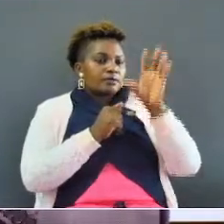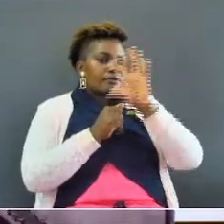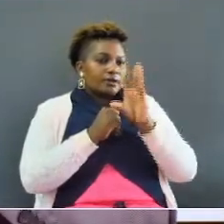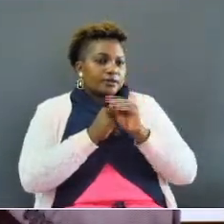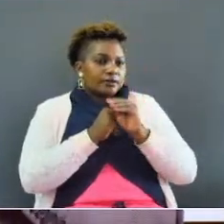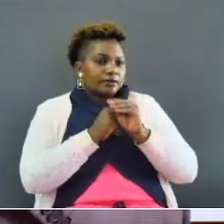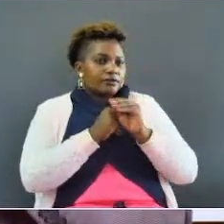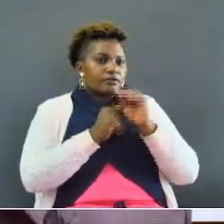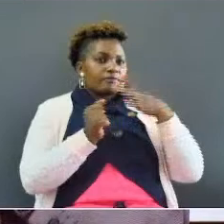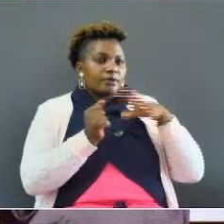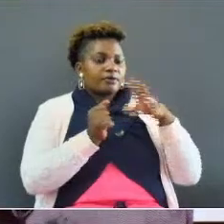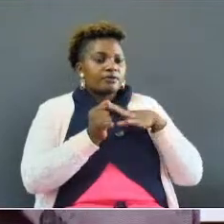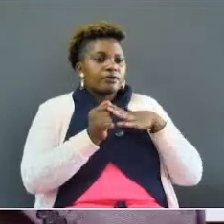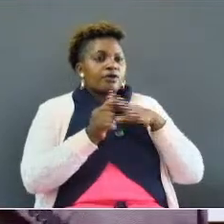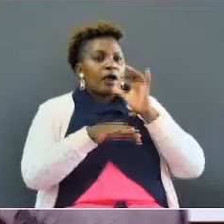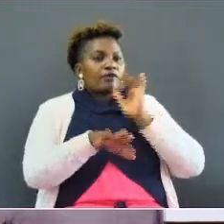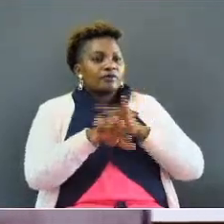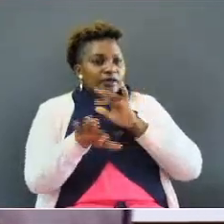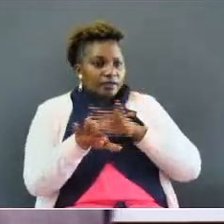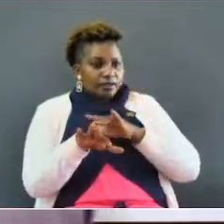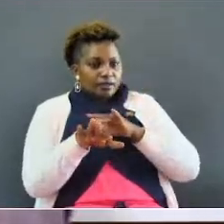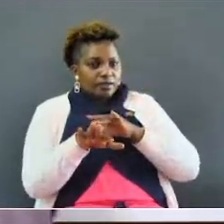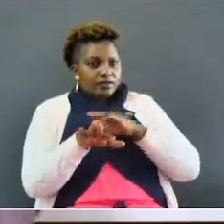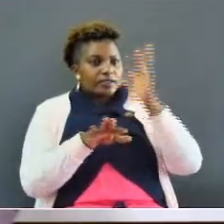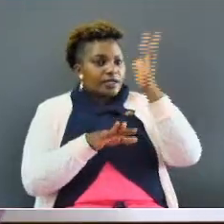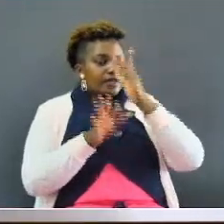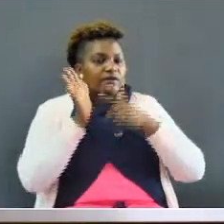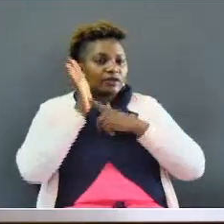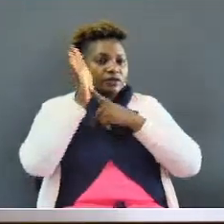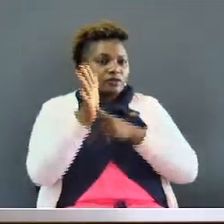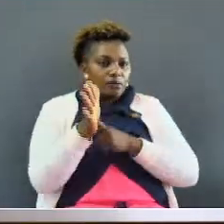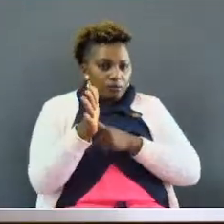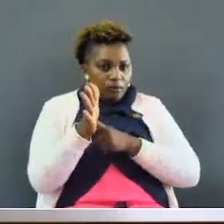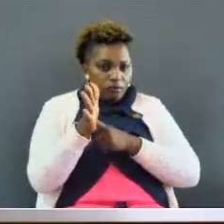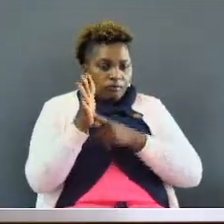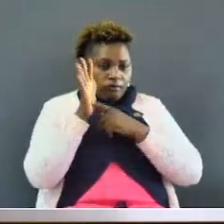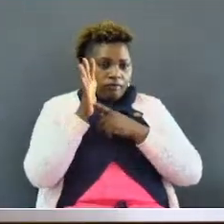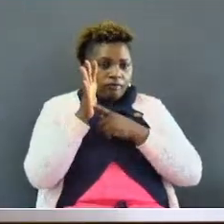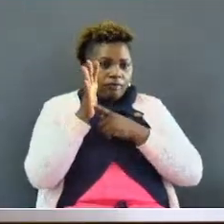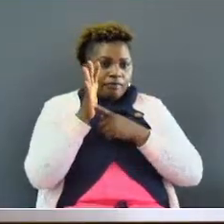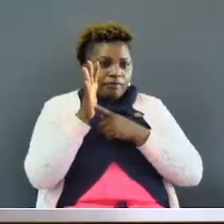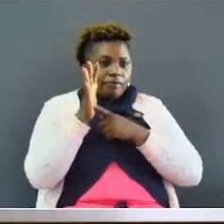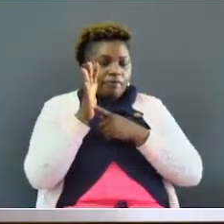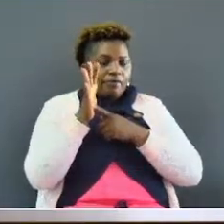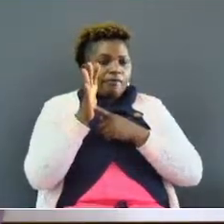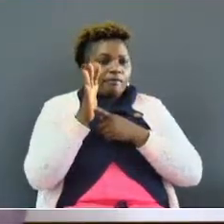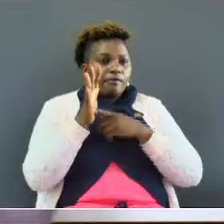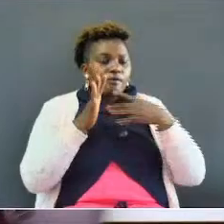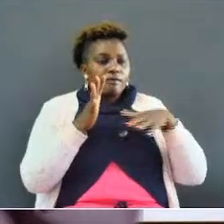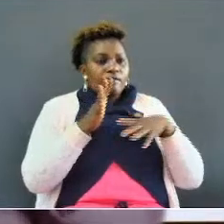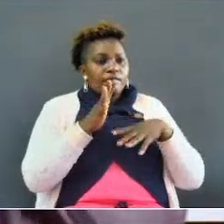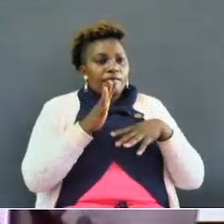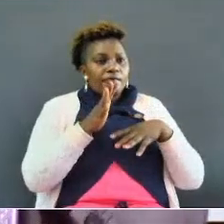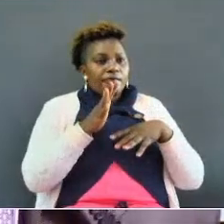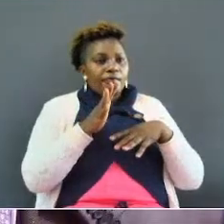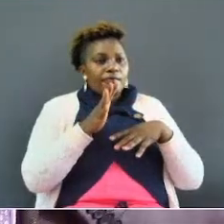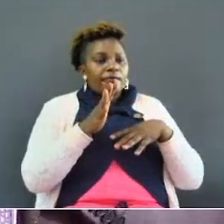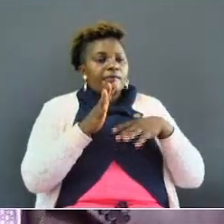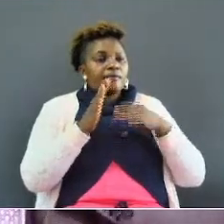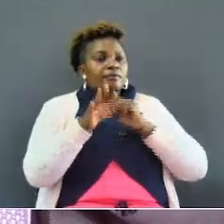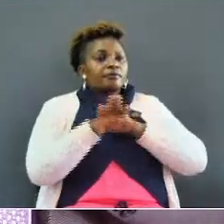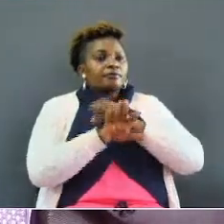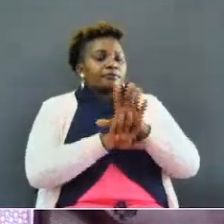90% of the people who are infected never show symptoms. And so the person who passes the infection to